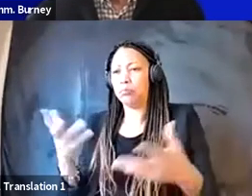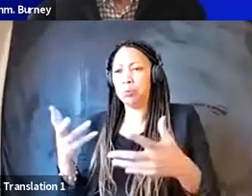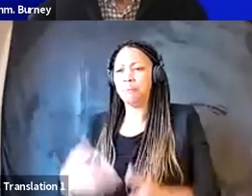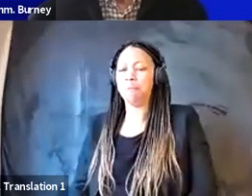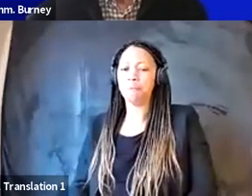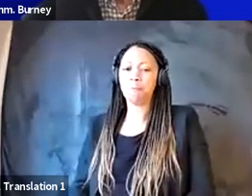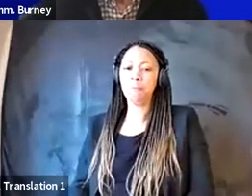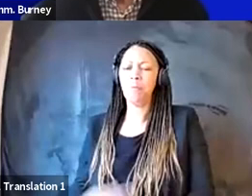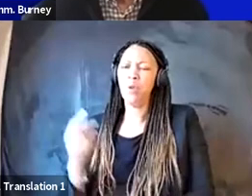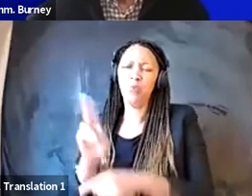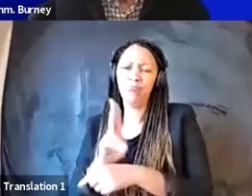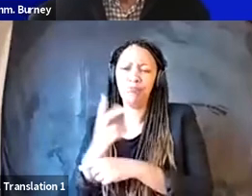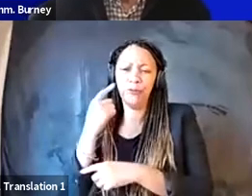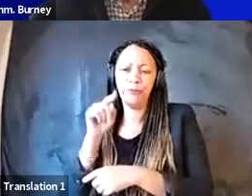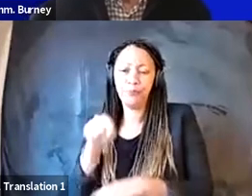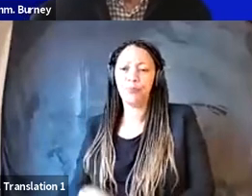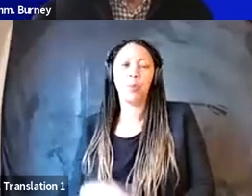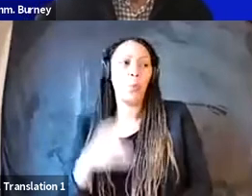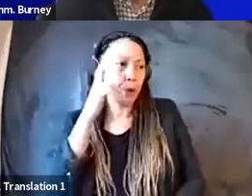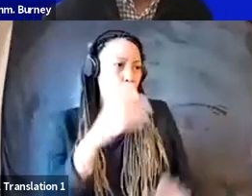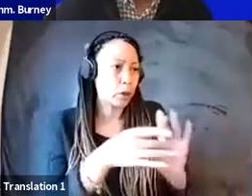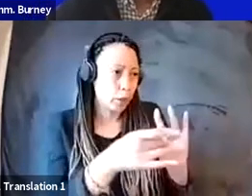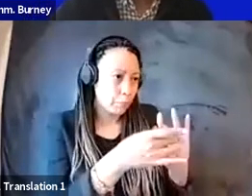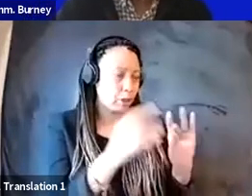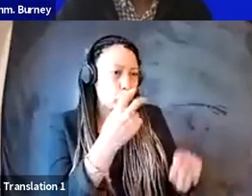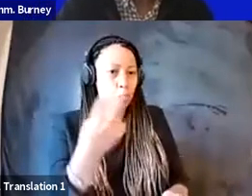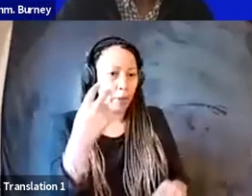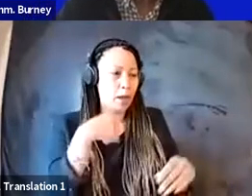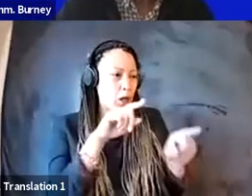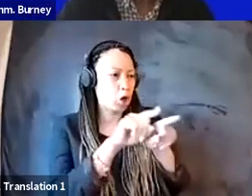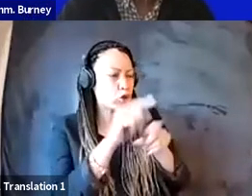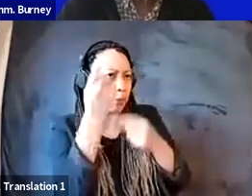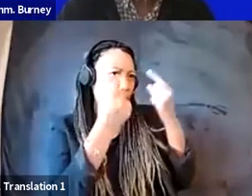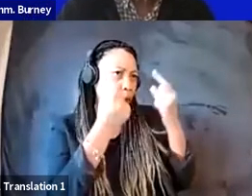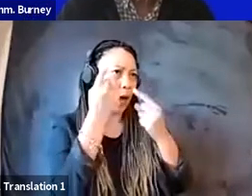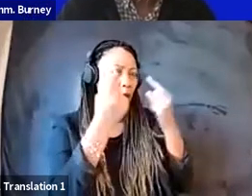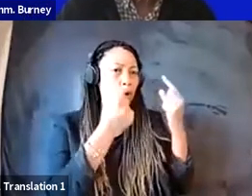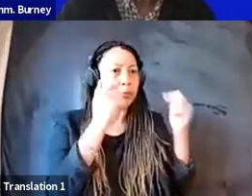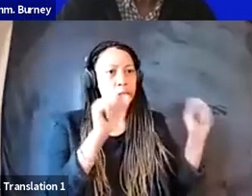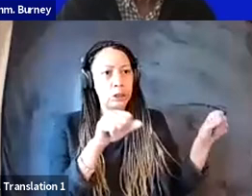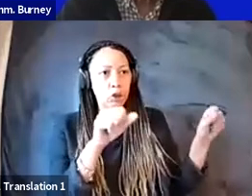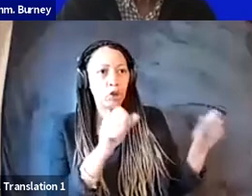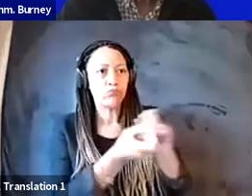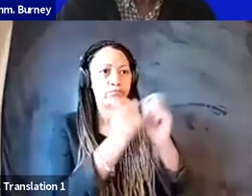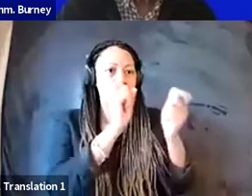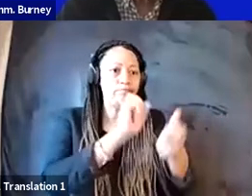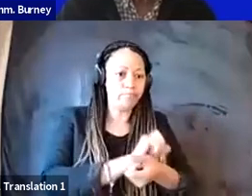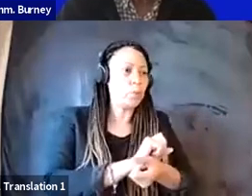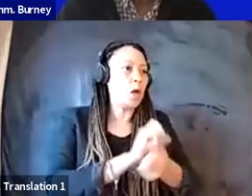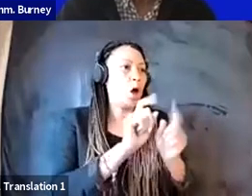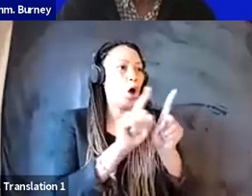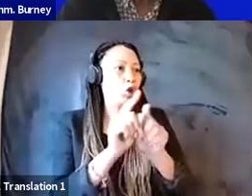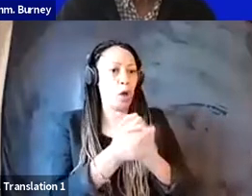Thank you. And we heard the comment and did sort of look back at it and think about potential evolutions. I know you're also asking